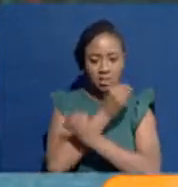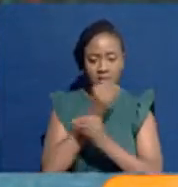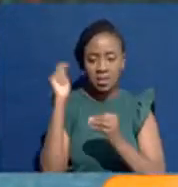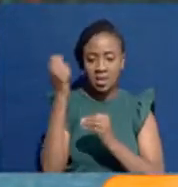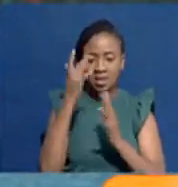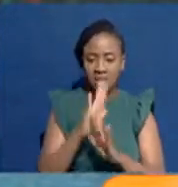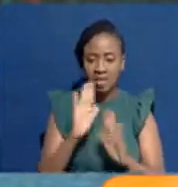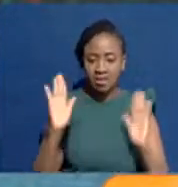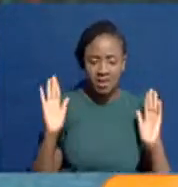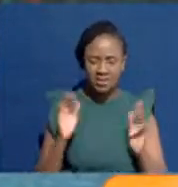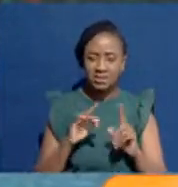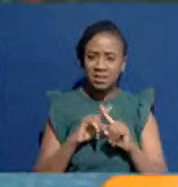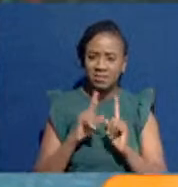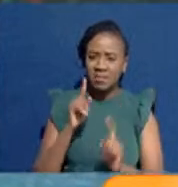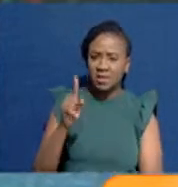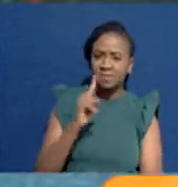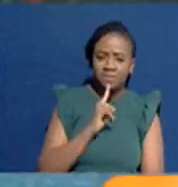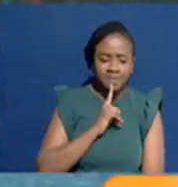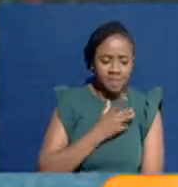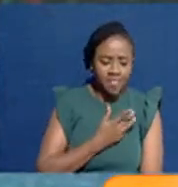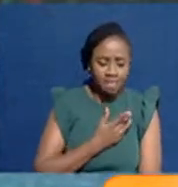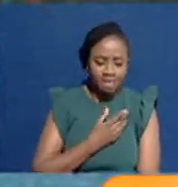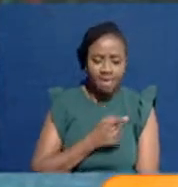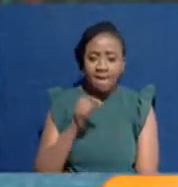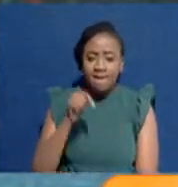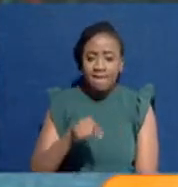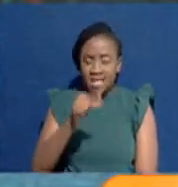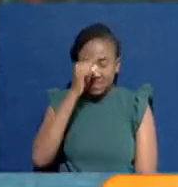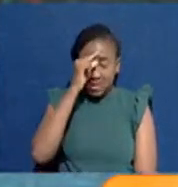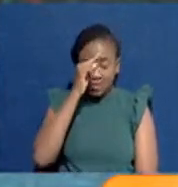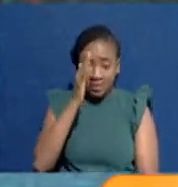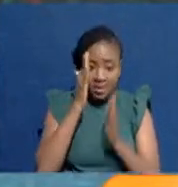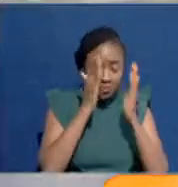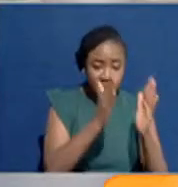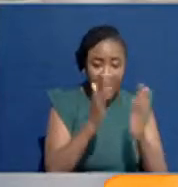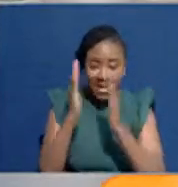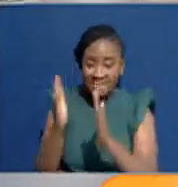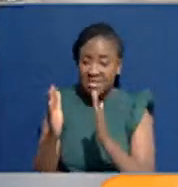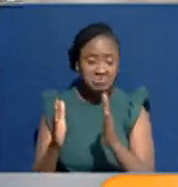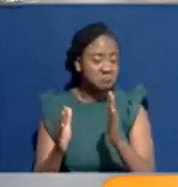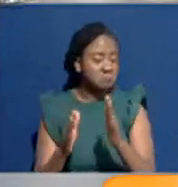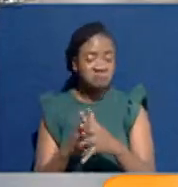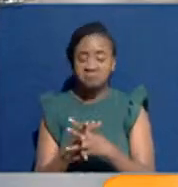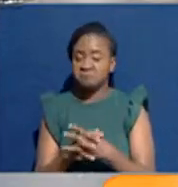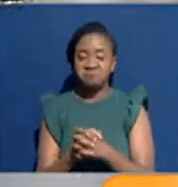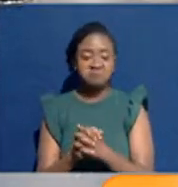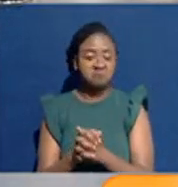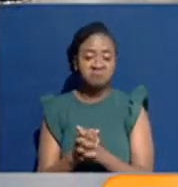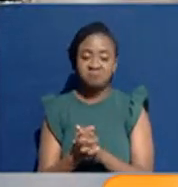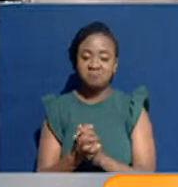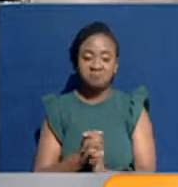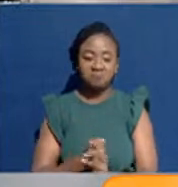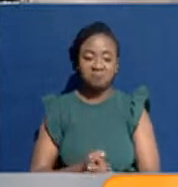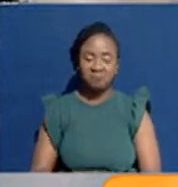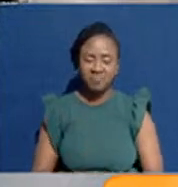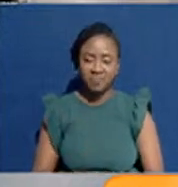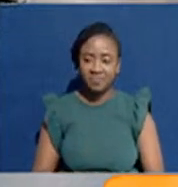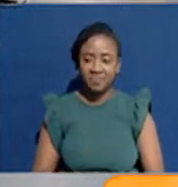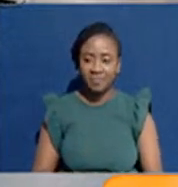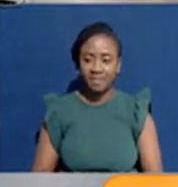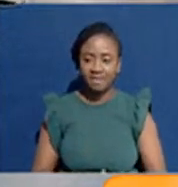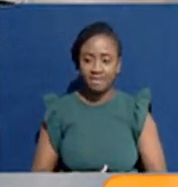said, that this is a government that listens. This is a government that does not listen to anyone. Sam,